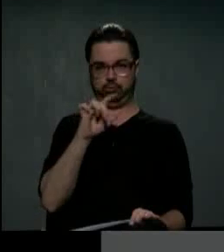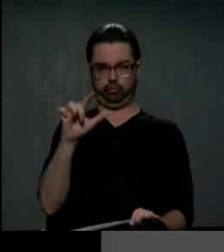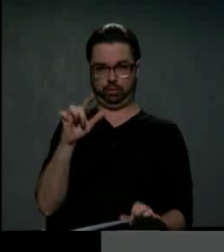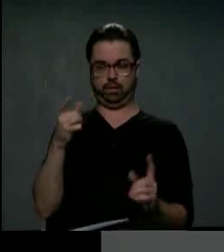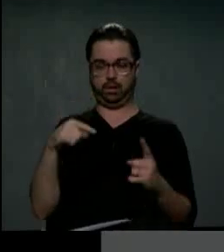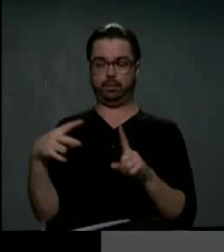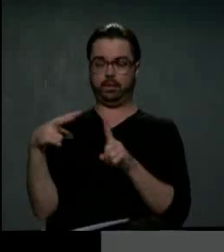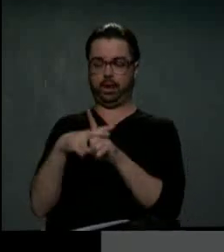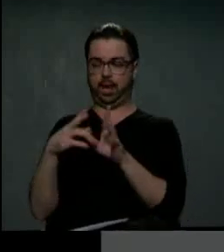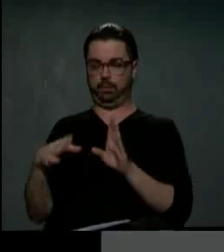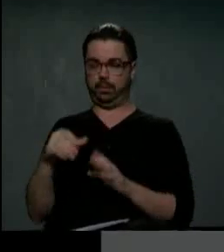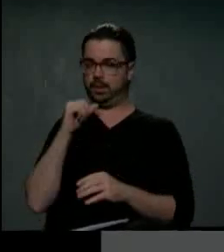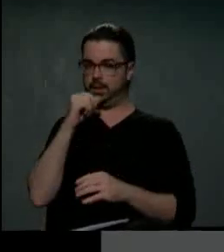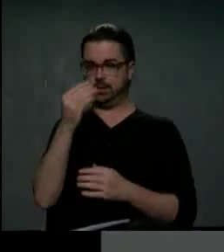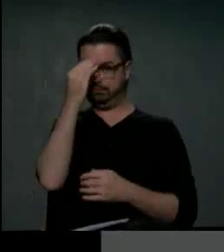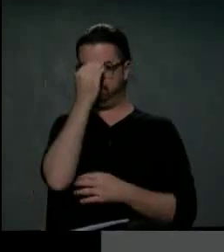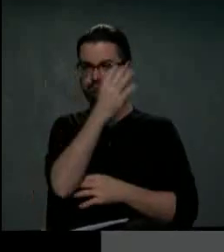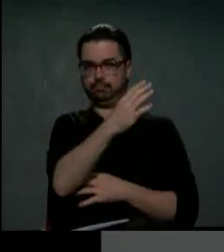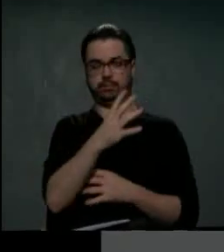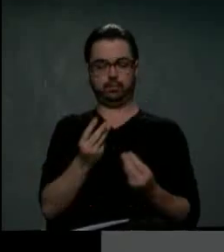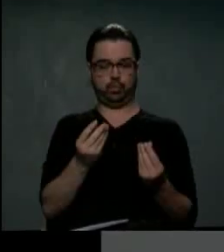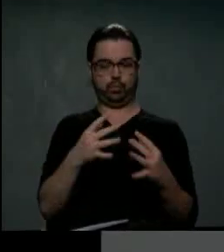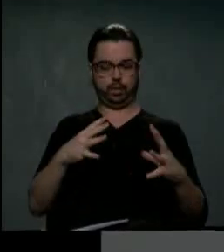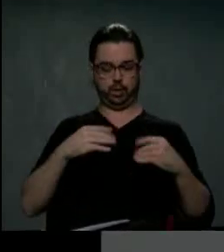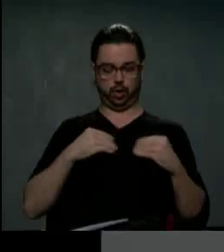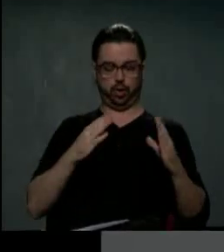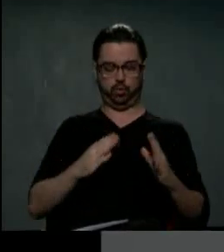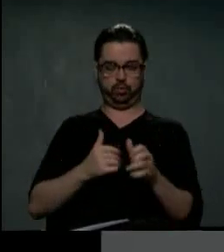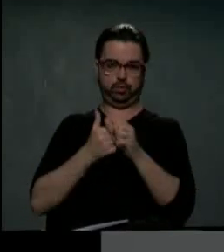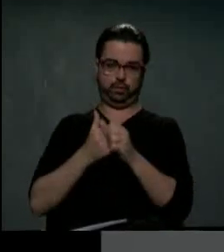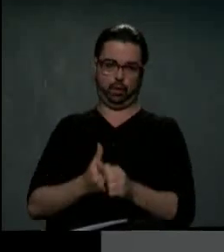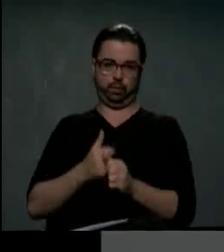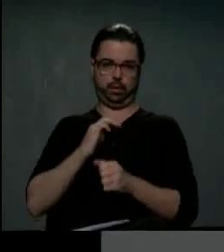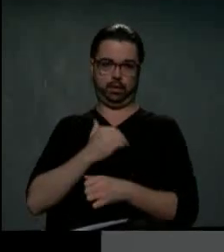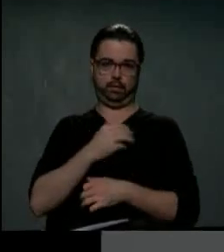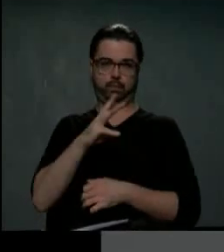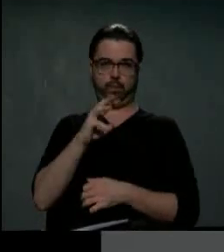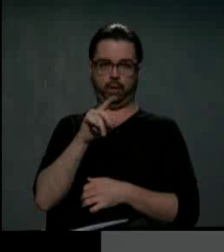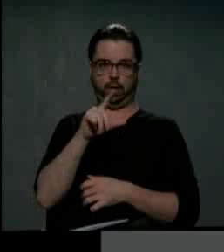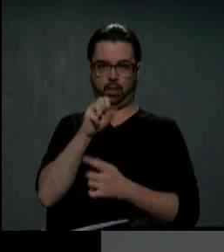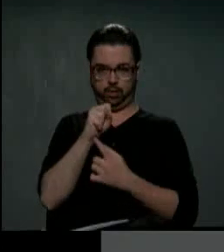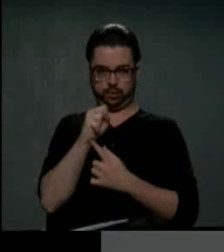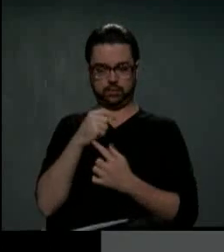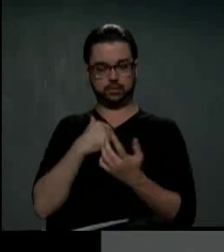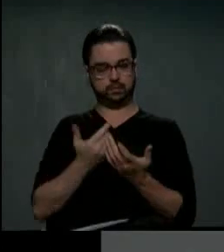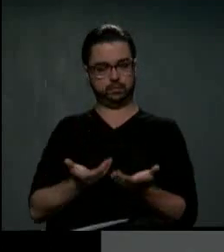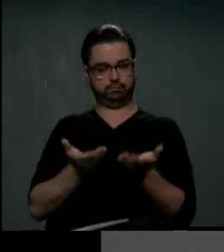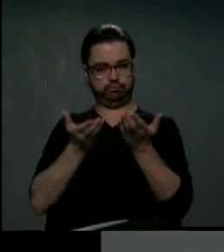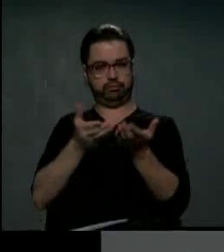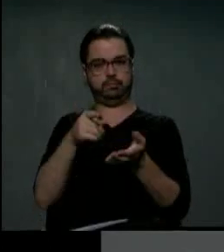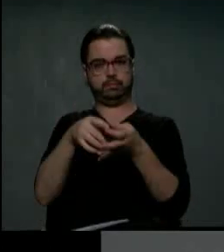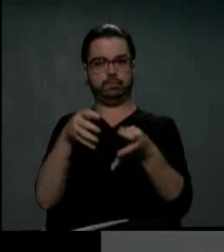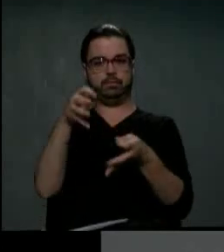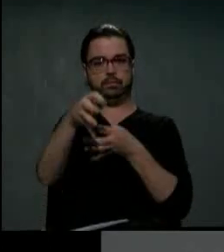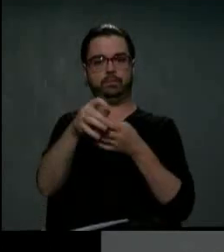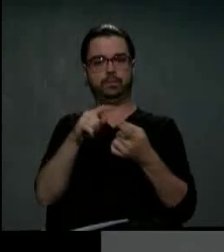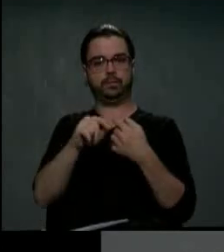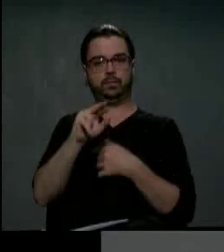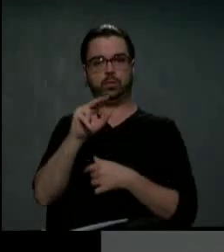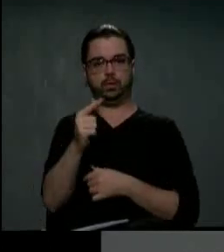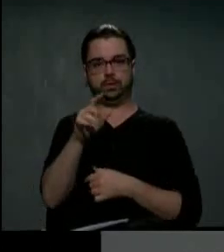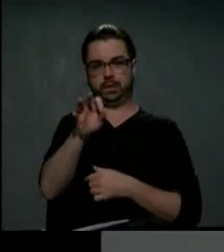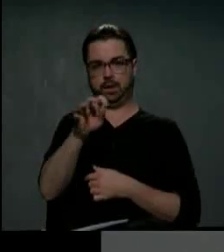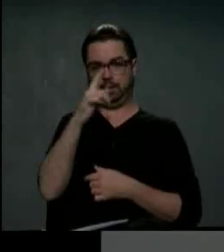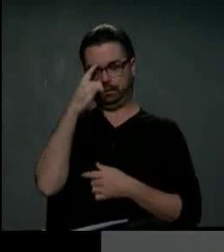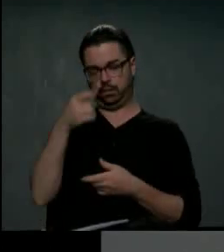owners as required by the Commission's bylaws. Staff recommends deferral of this item to the August 9, 2018 public hearing to allow the applicant to provide